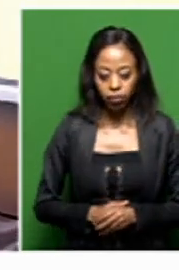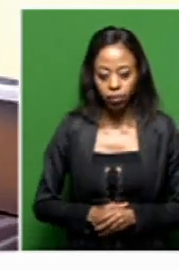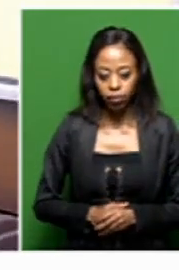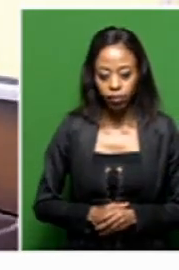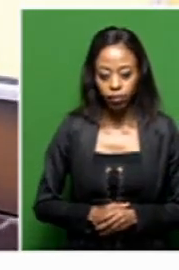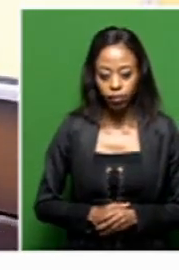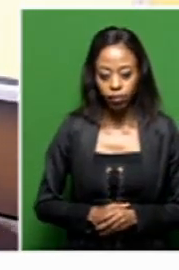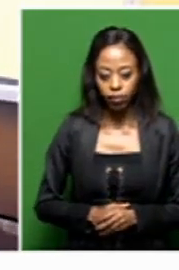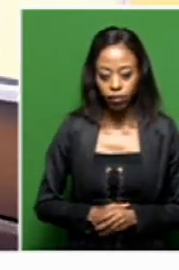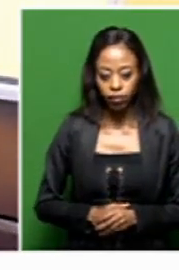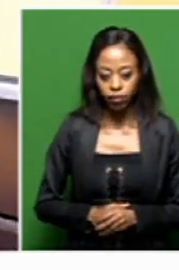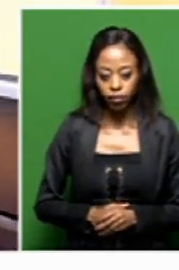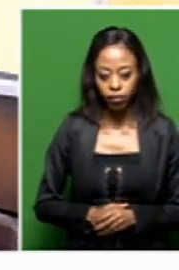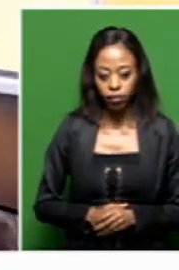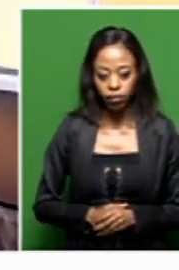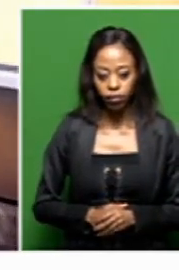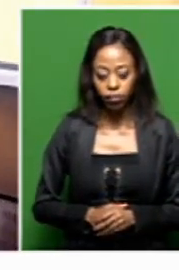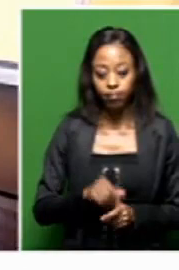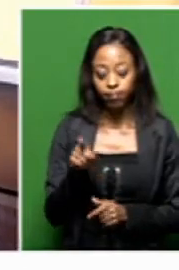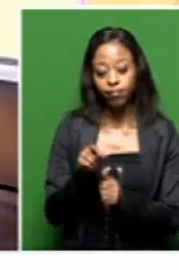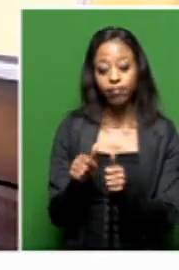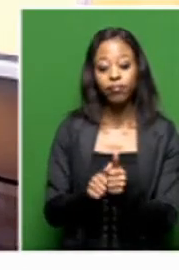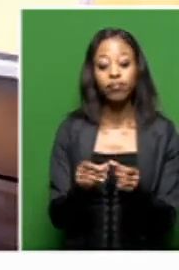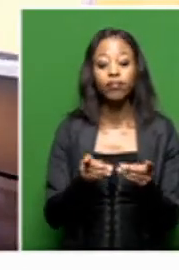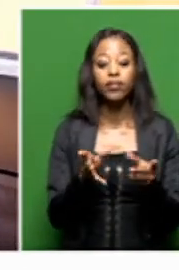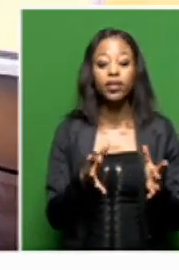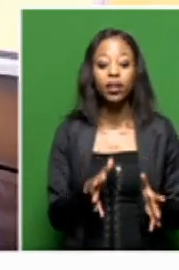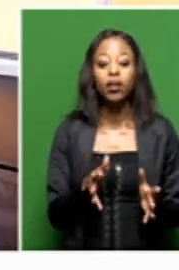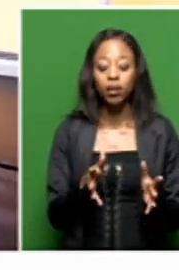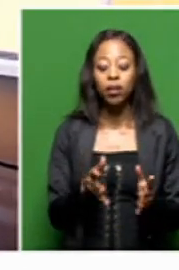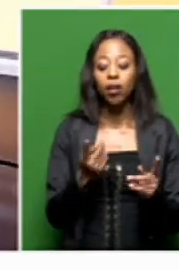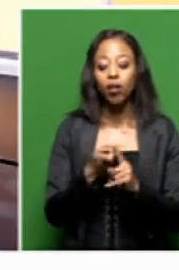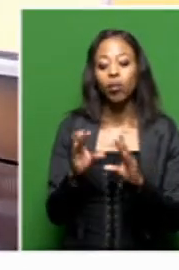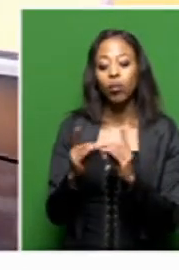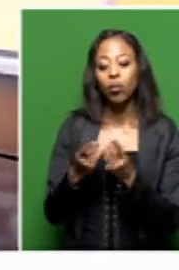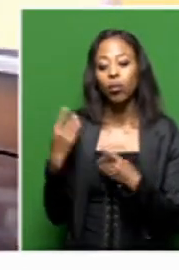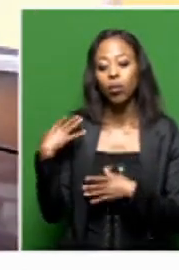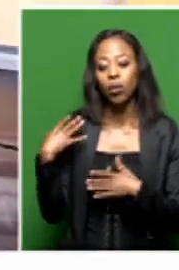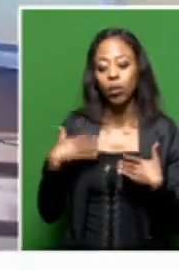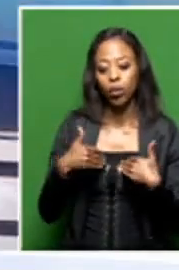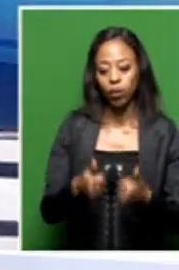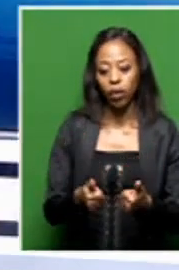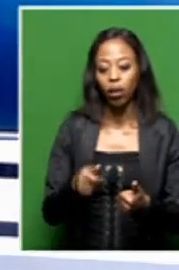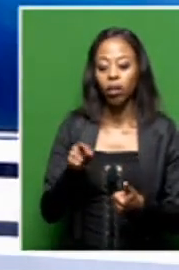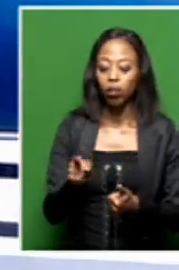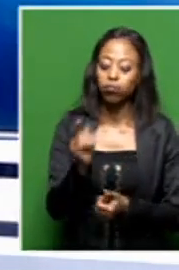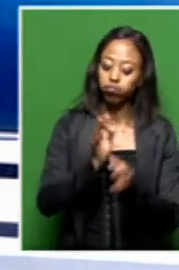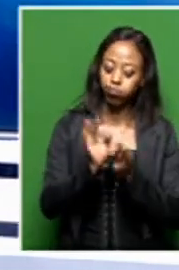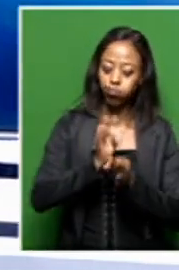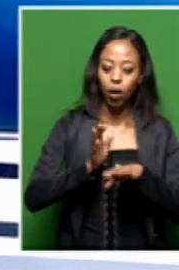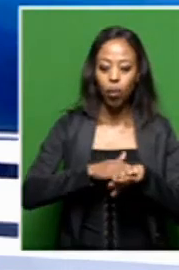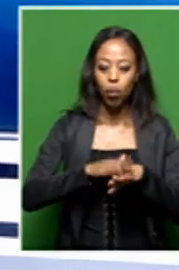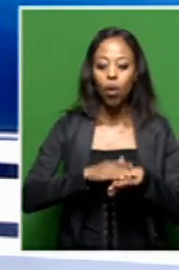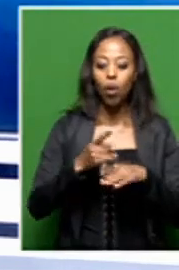Live. And Thank you. That was the Deputy Director General, Dr. Nicholas Crisp, and he's been speaking to us about